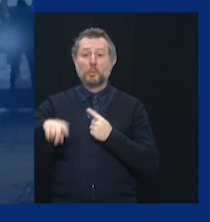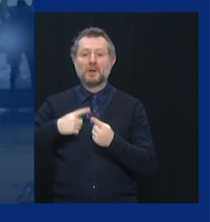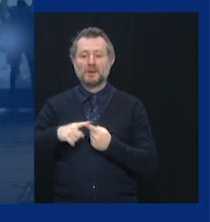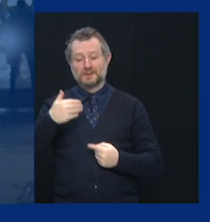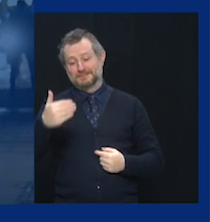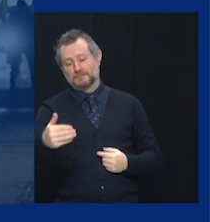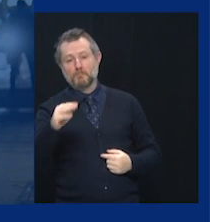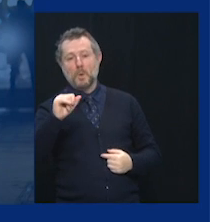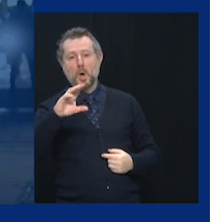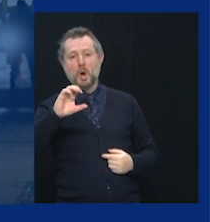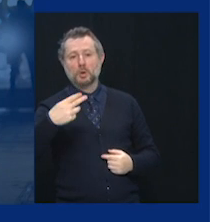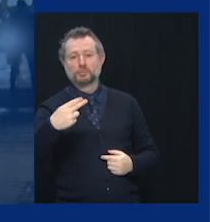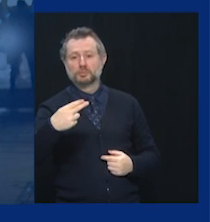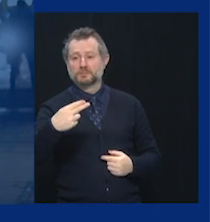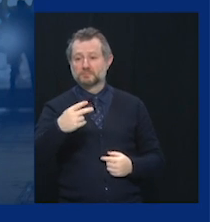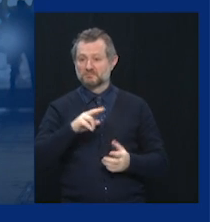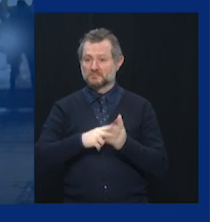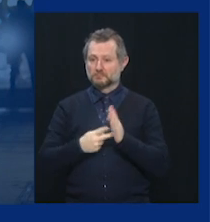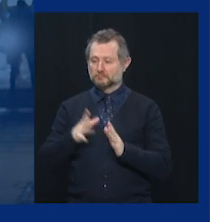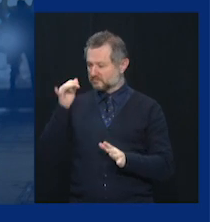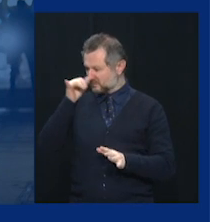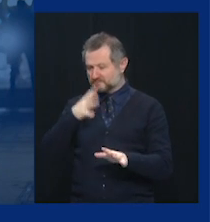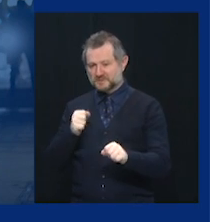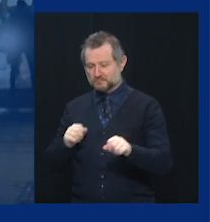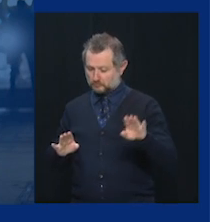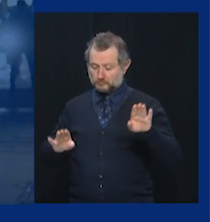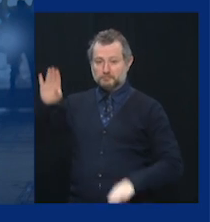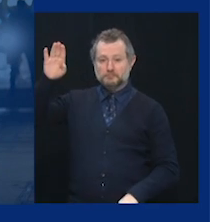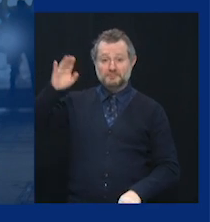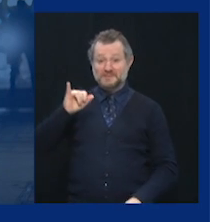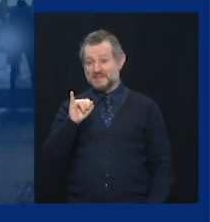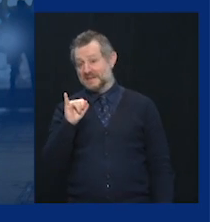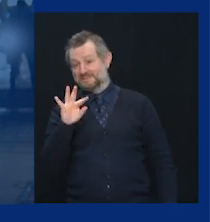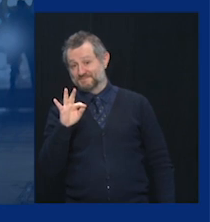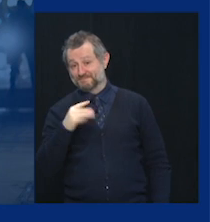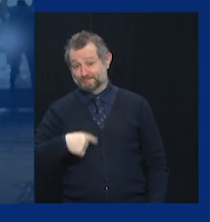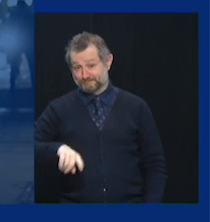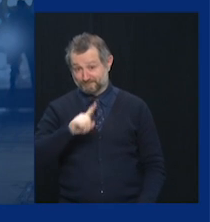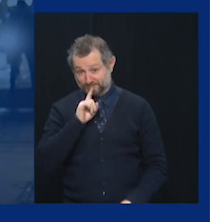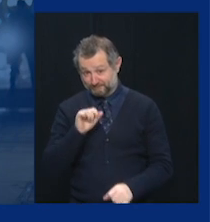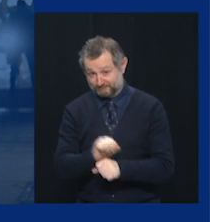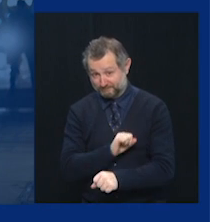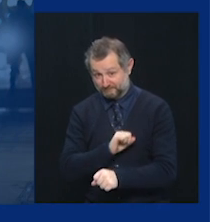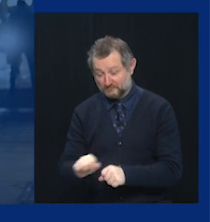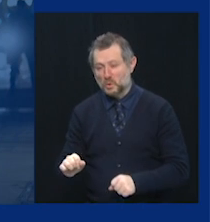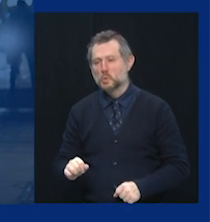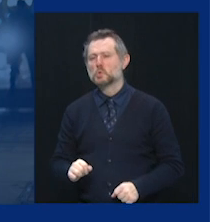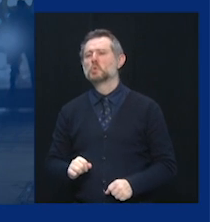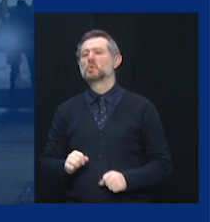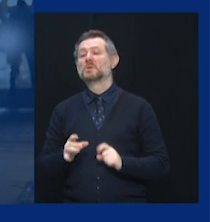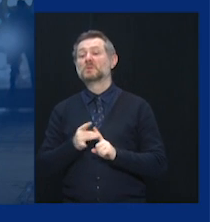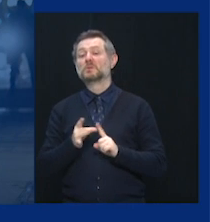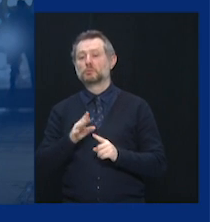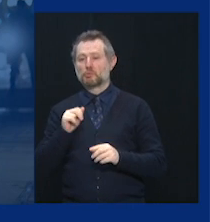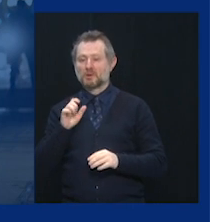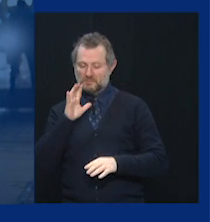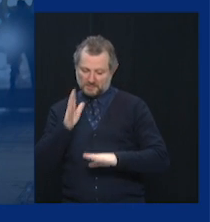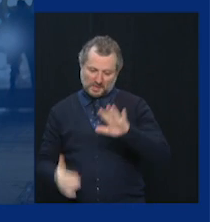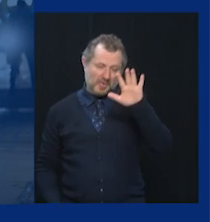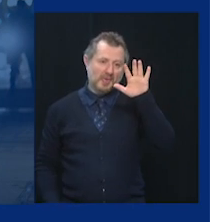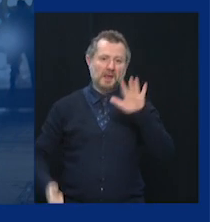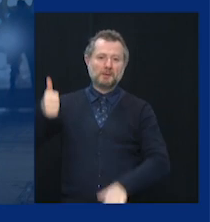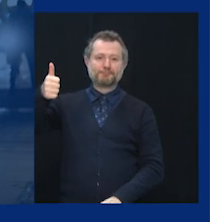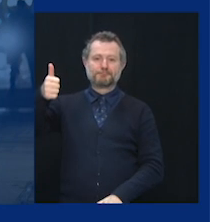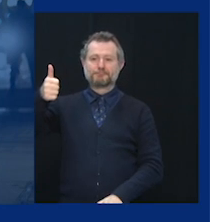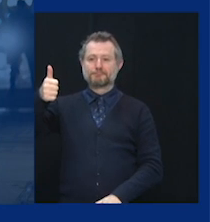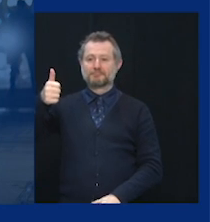strain spreads. If that is true, you could see the infection rate go up again. So hence, don't